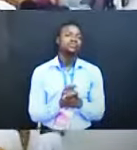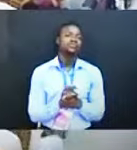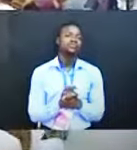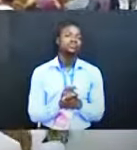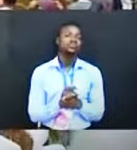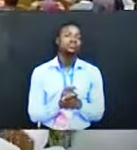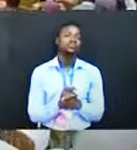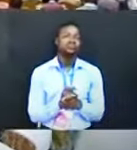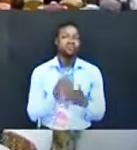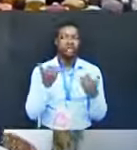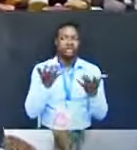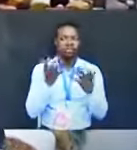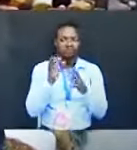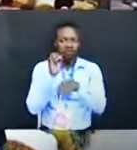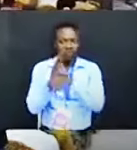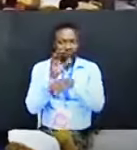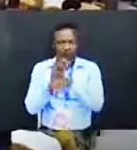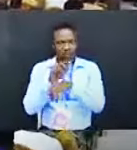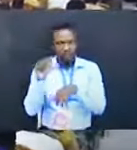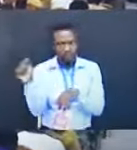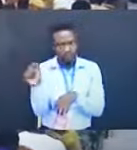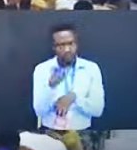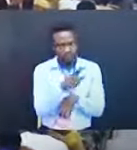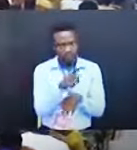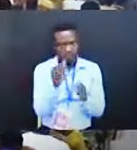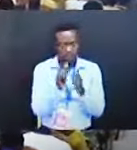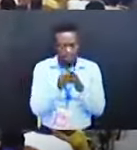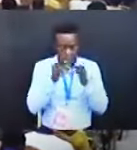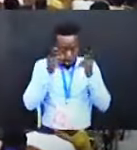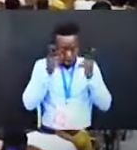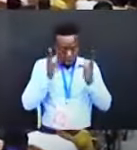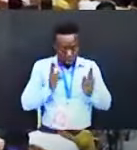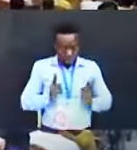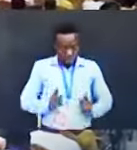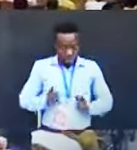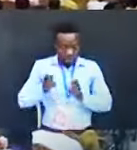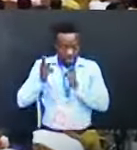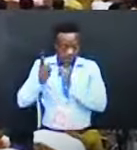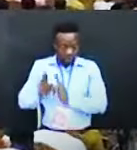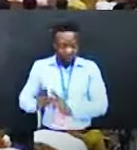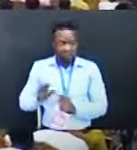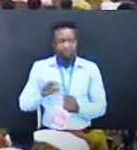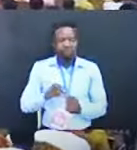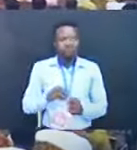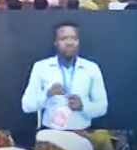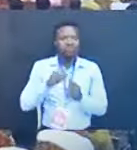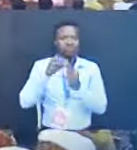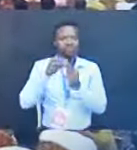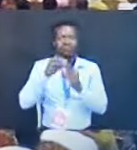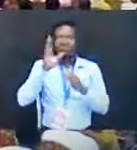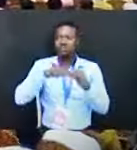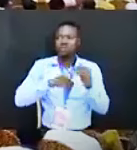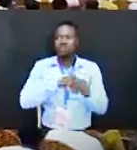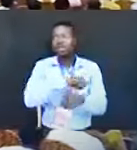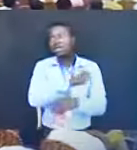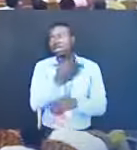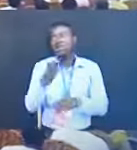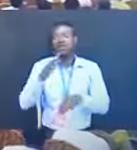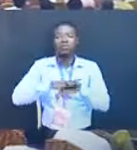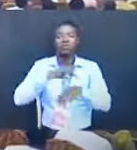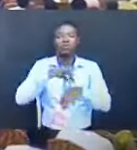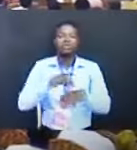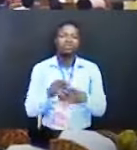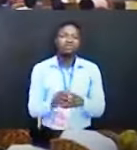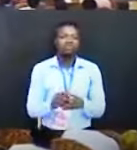I want to advise all of us that human beings are more precious than anything on earth.